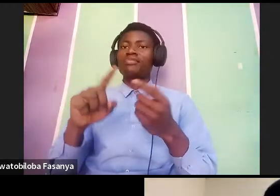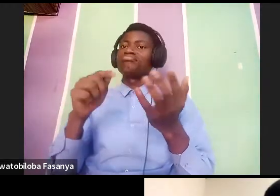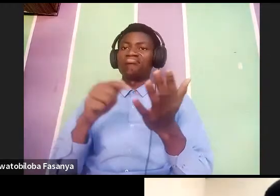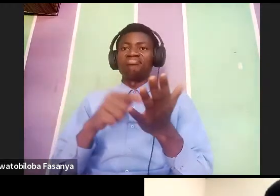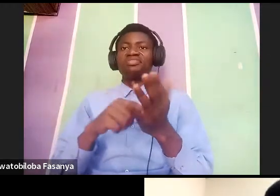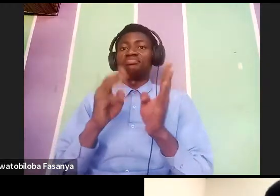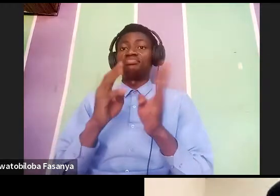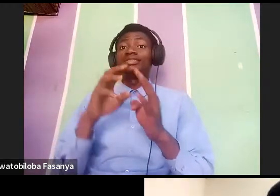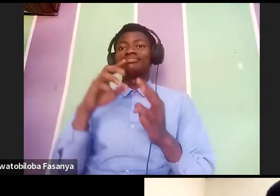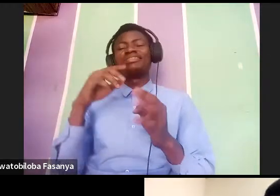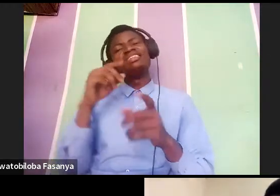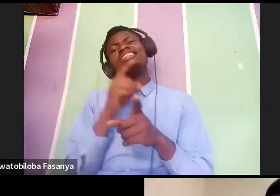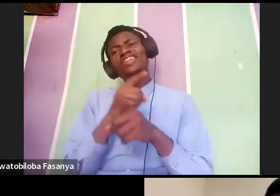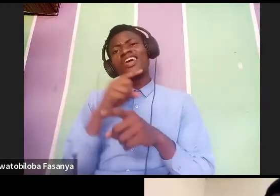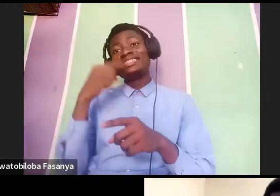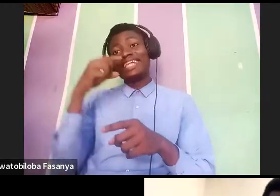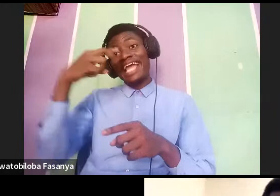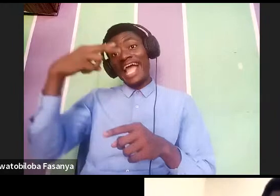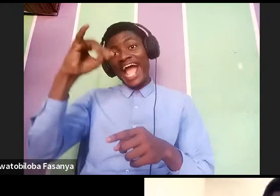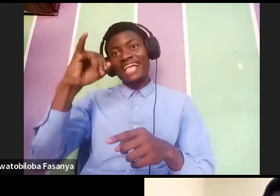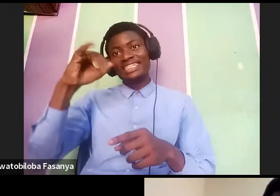our audience.